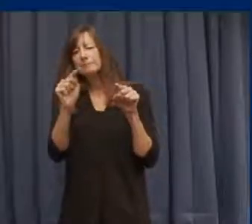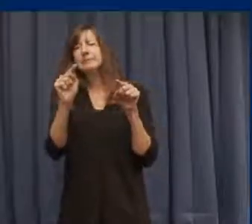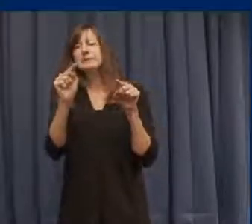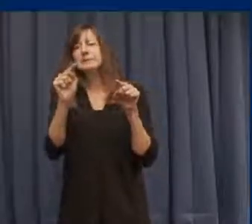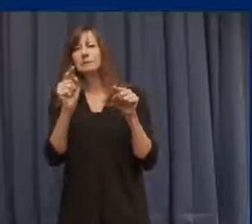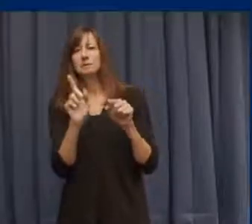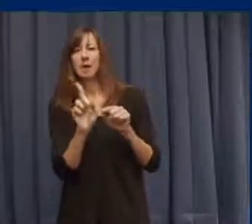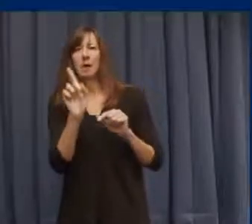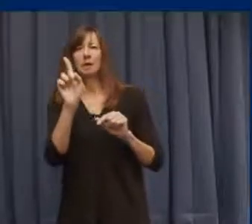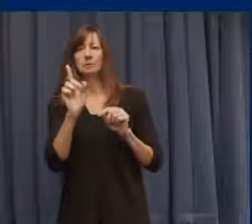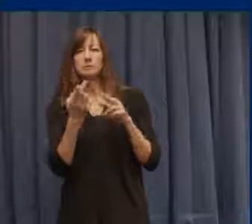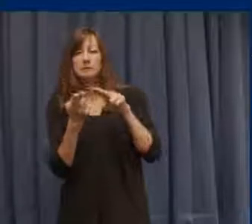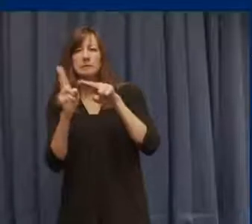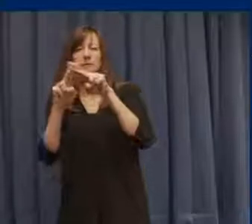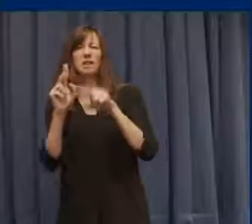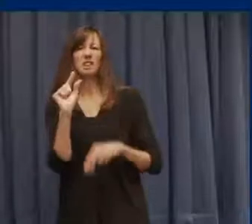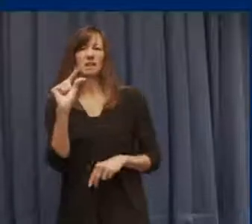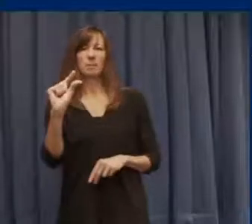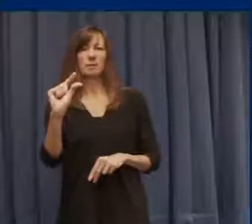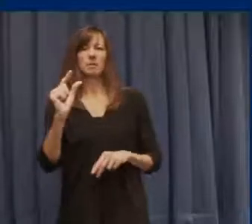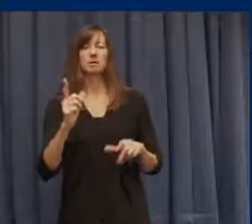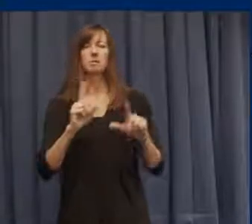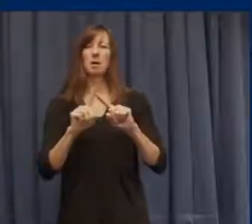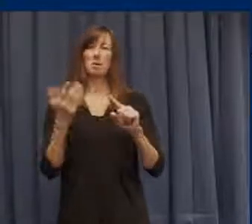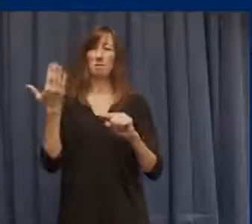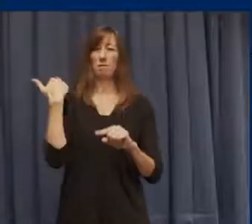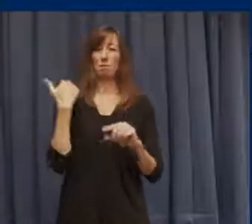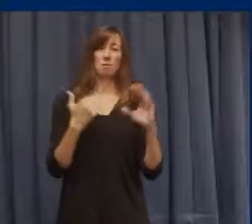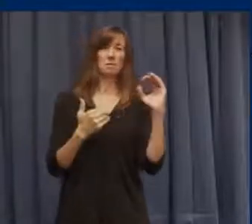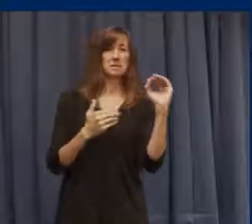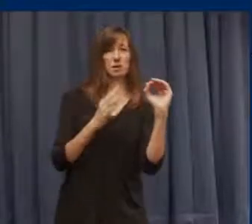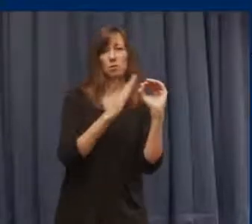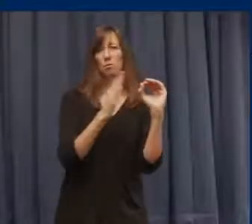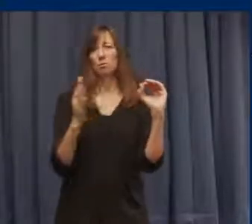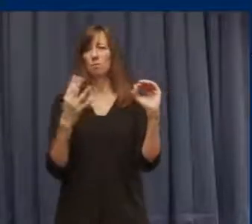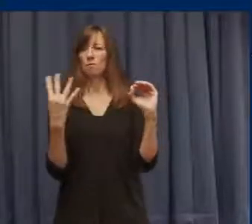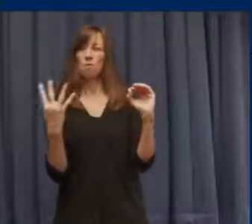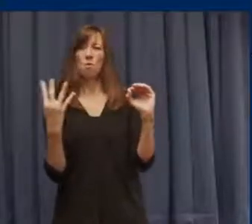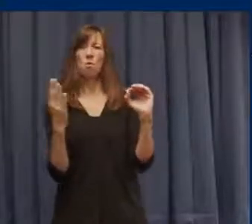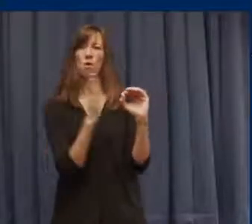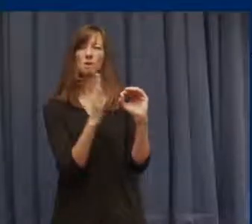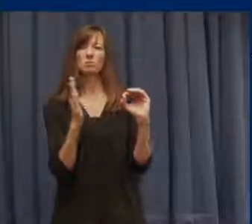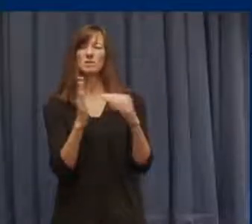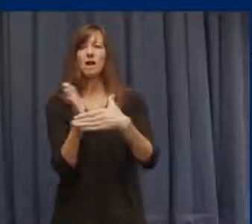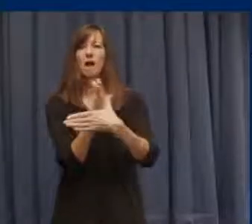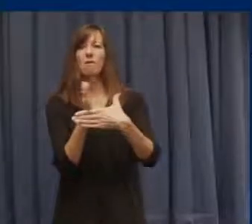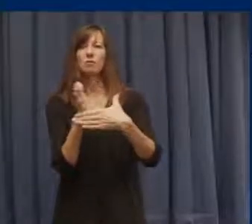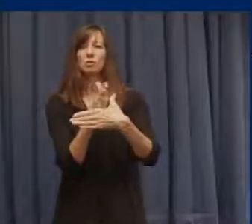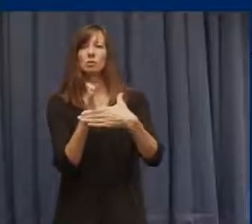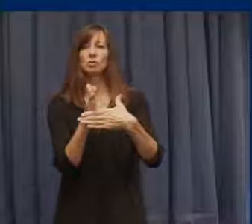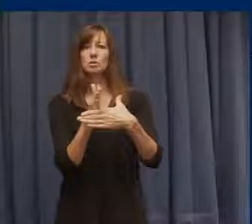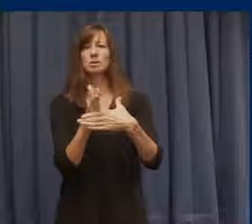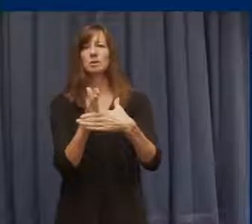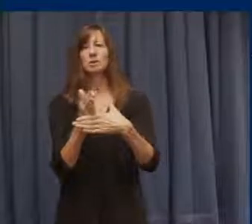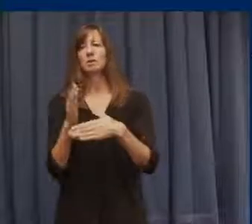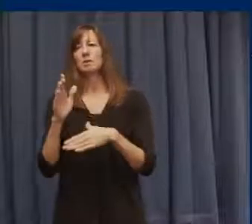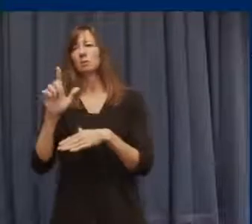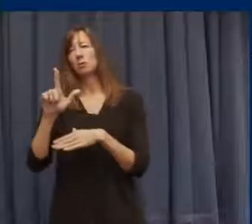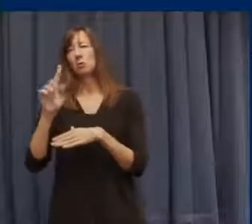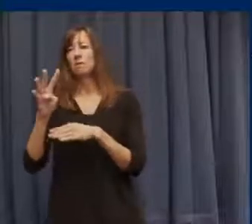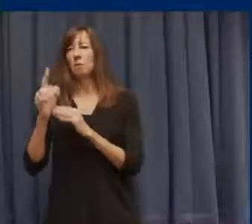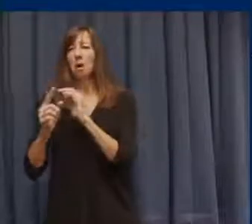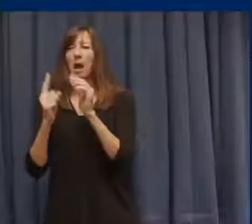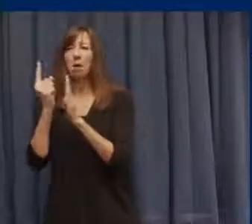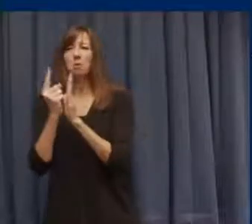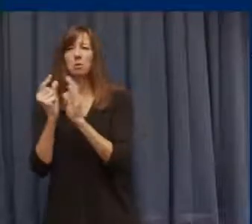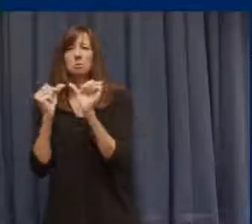consistently being somewhere between 0 and 4 individuals hospitalized. We were up to 6 for about a 24-hour period, but we're now